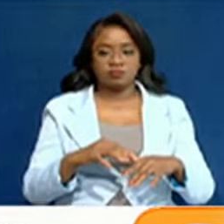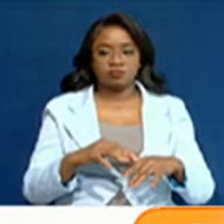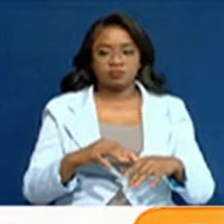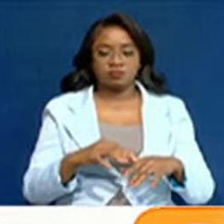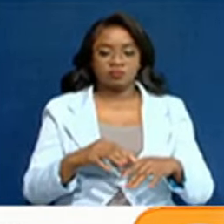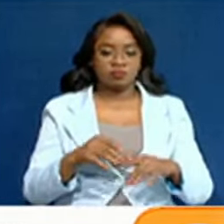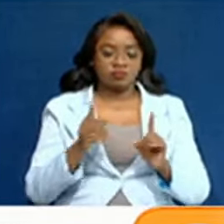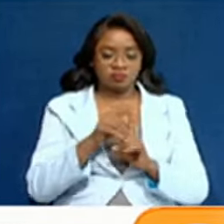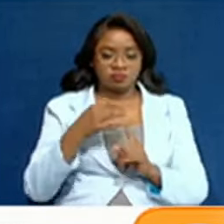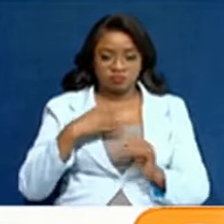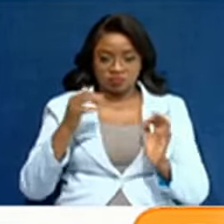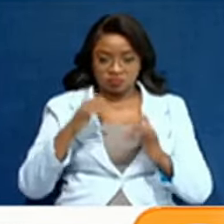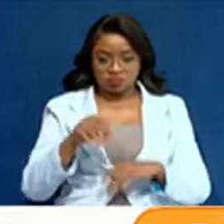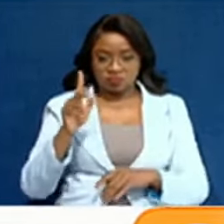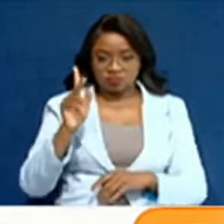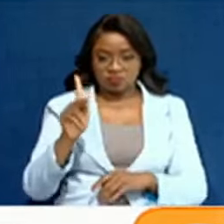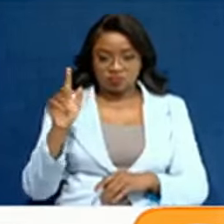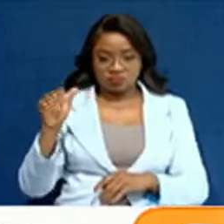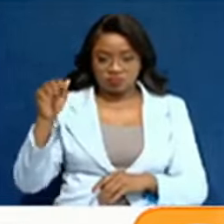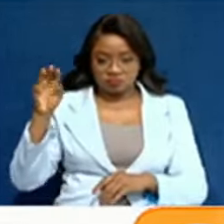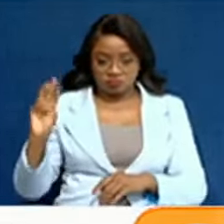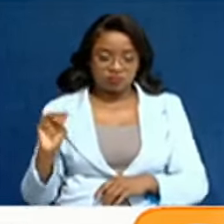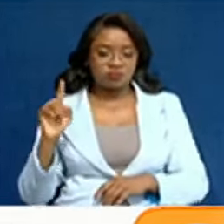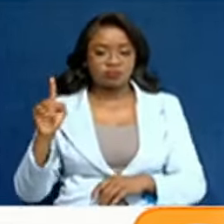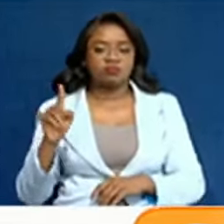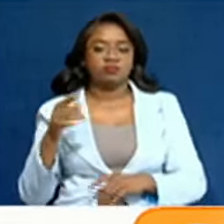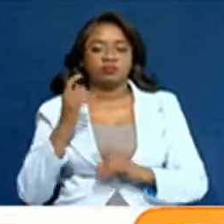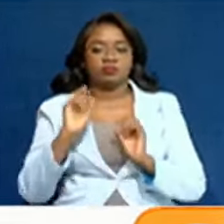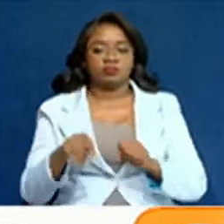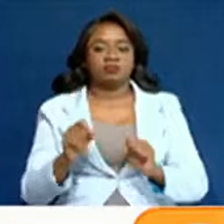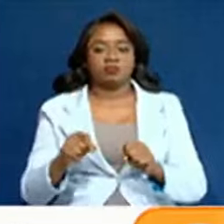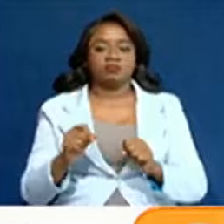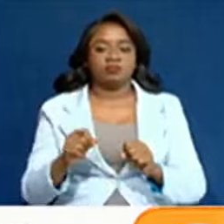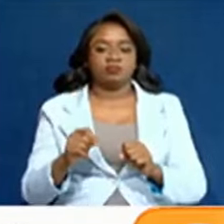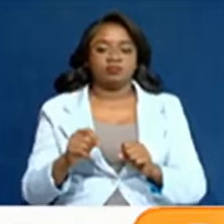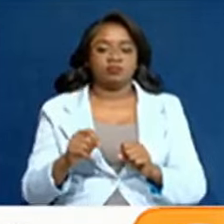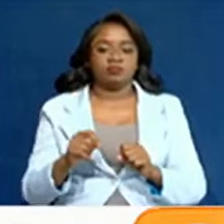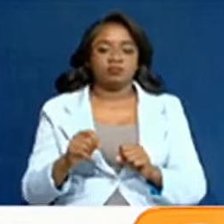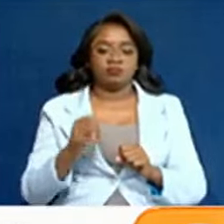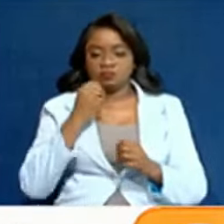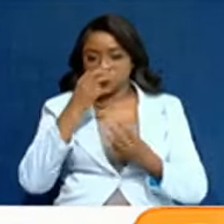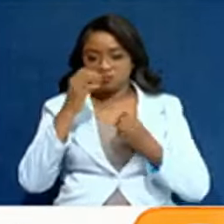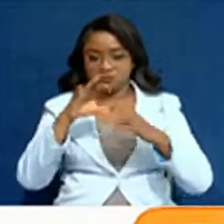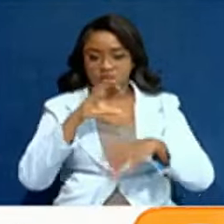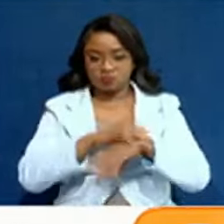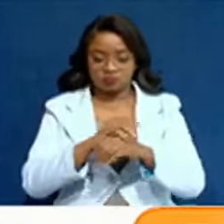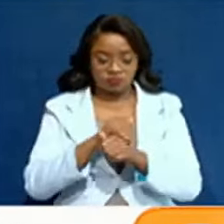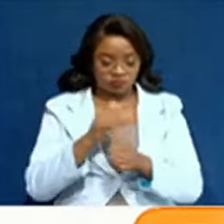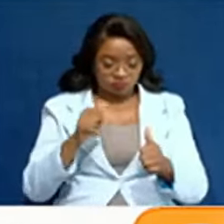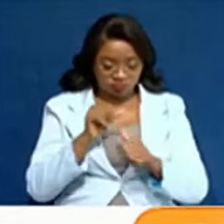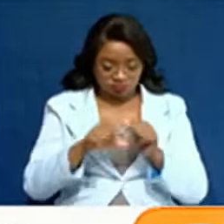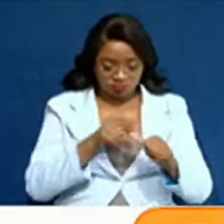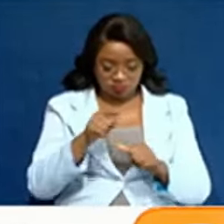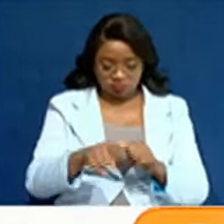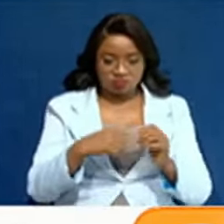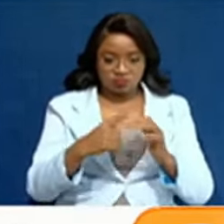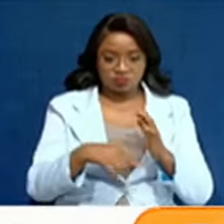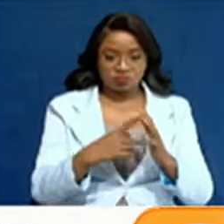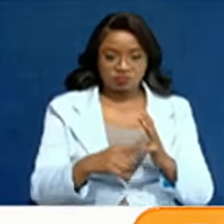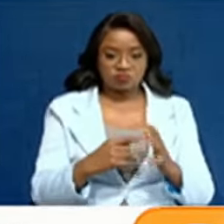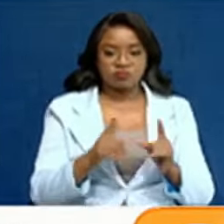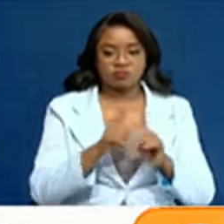and basically to give them more information about this facility and how they can